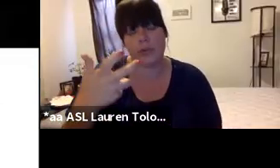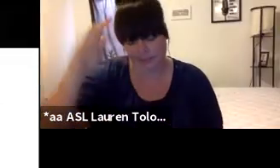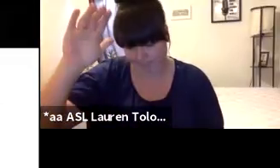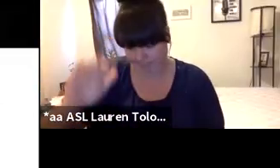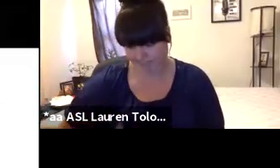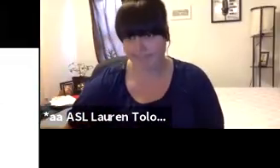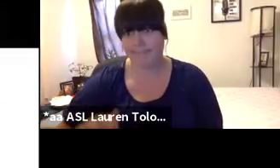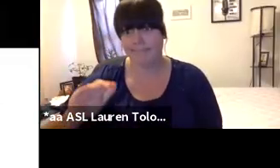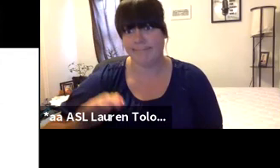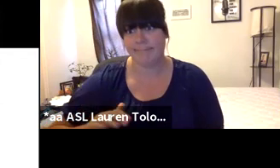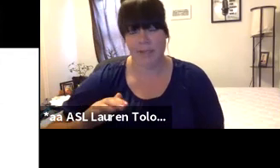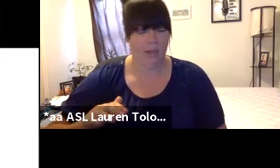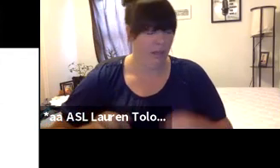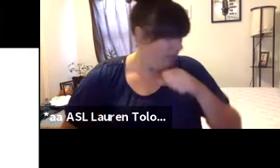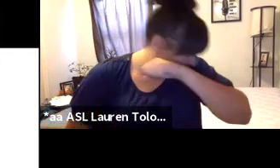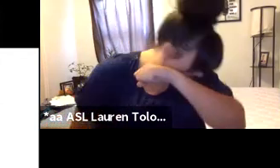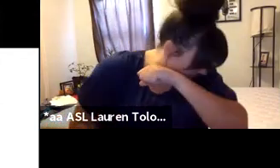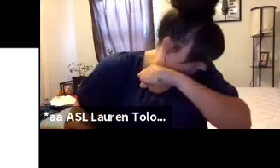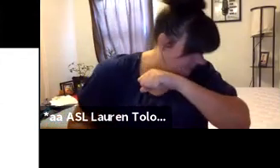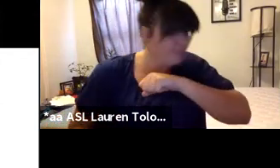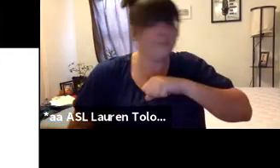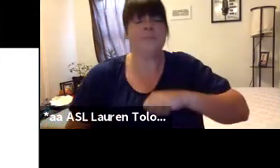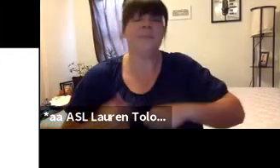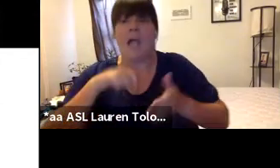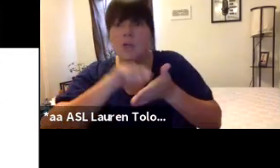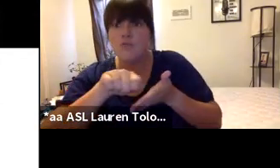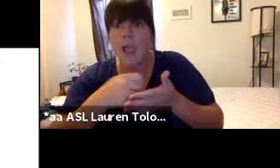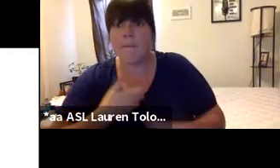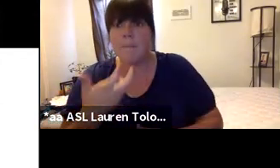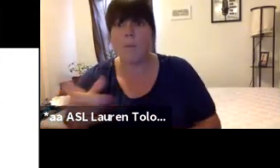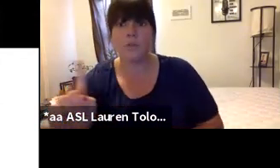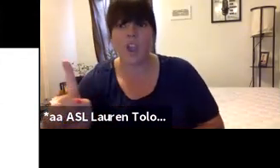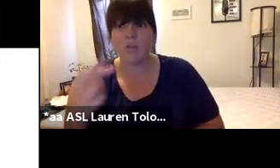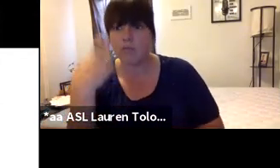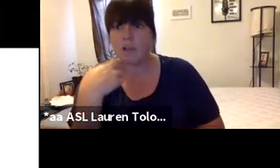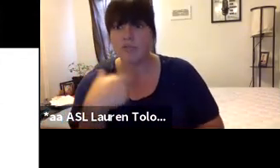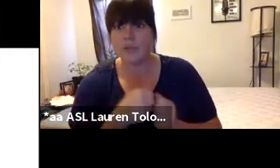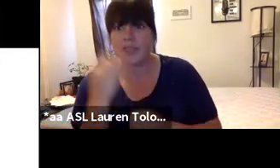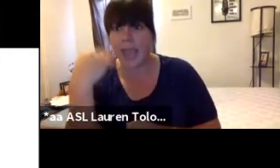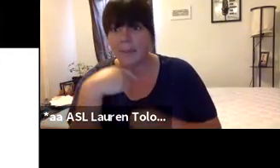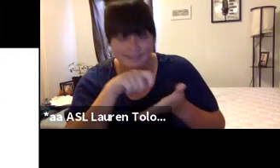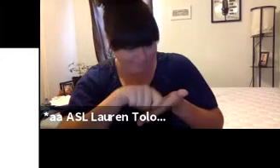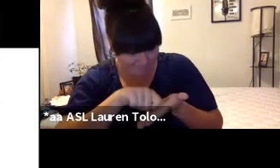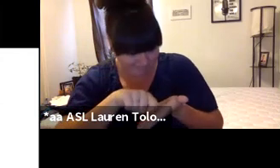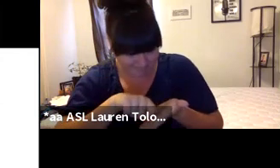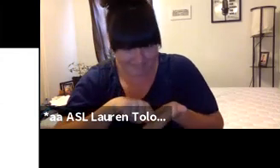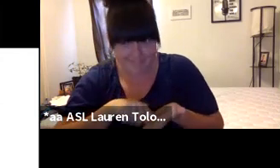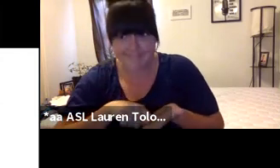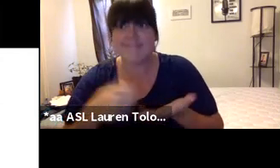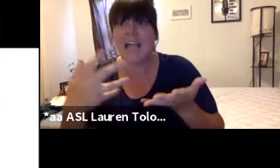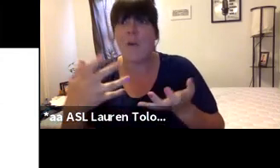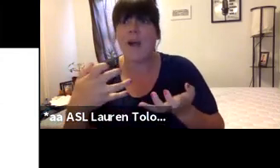write poems on napkins at restaurants. I wanted to tell you a little story about